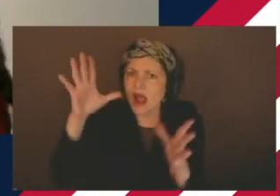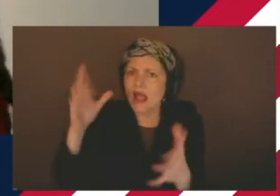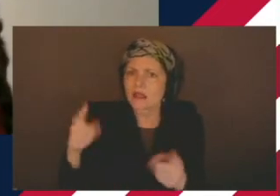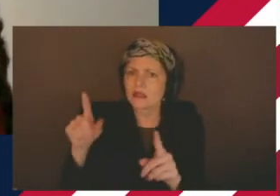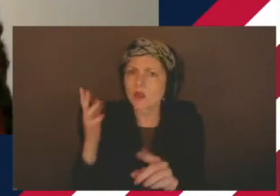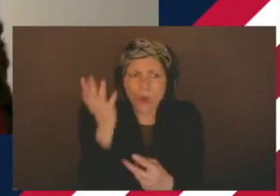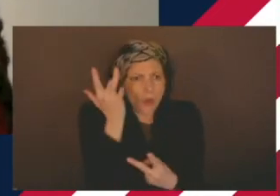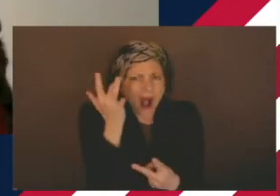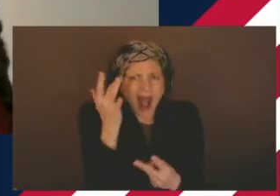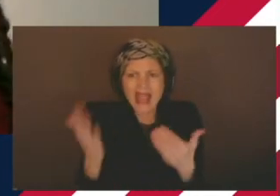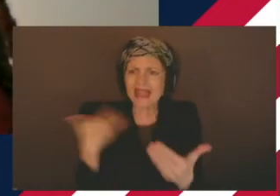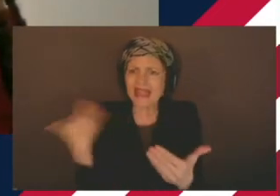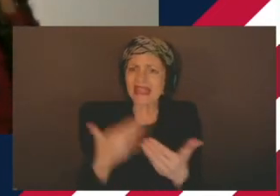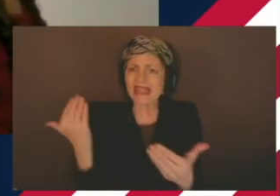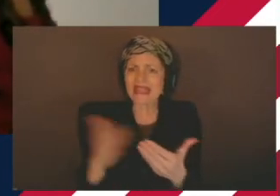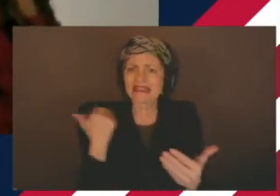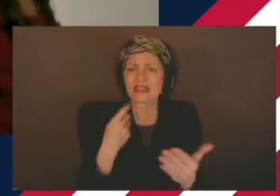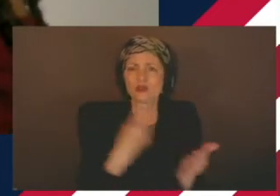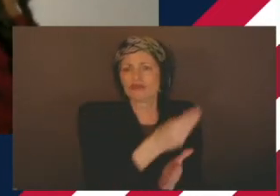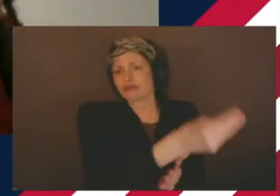and terrorize communities.